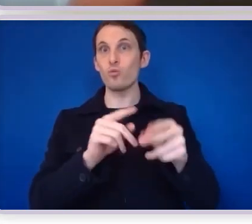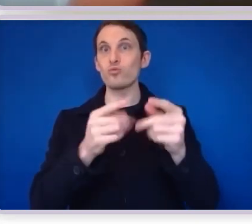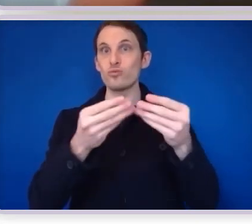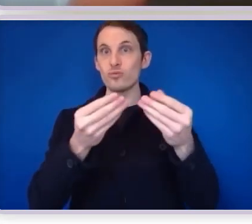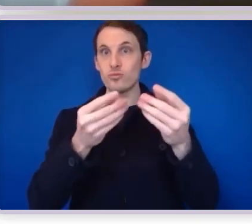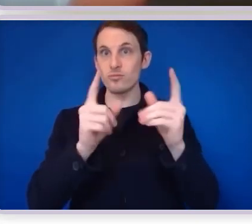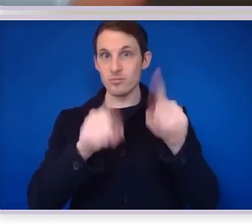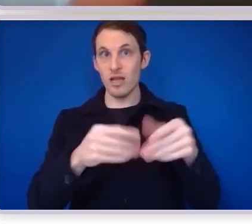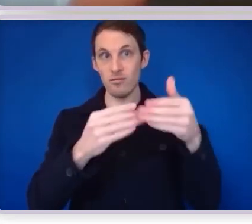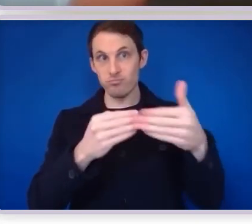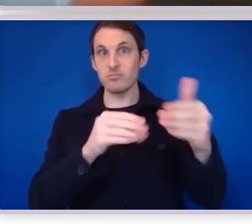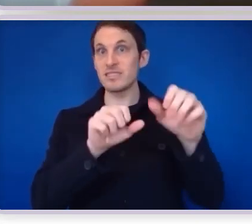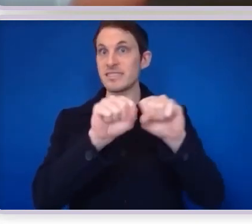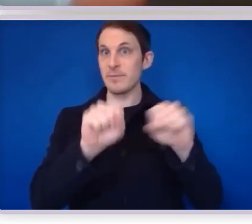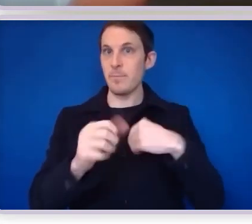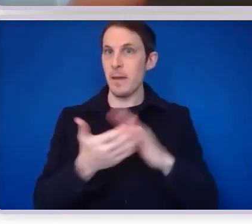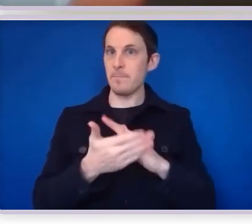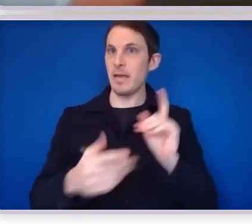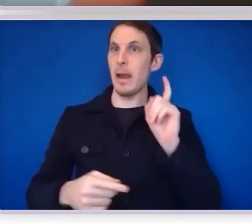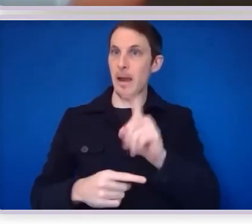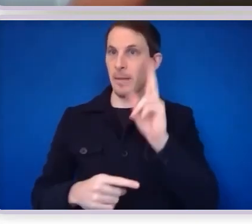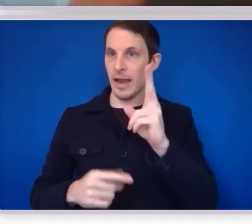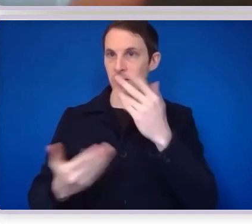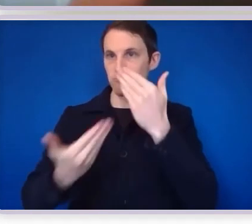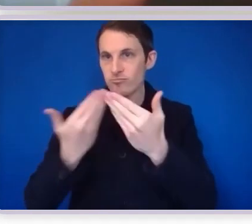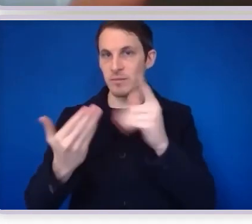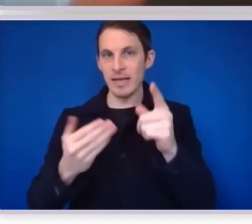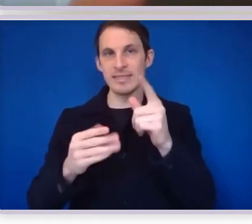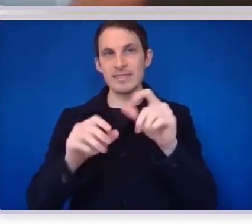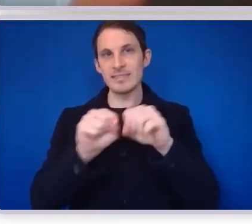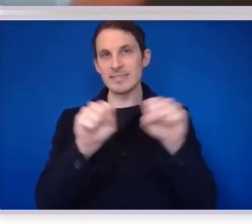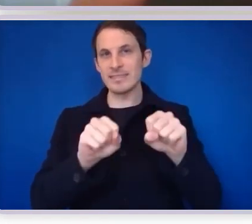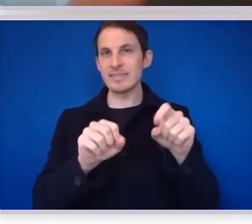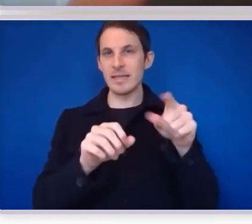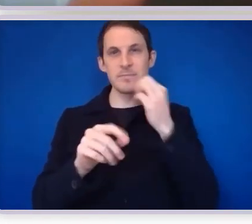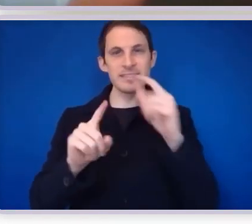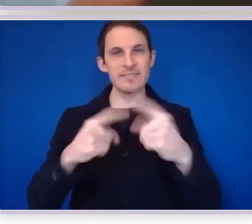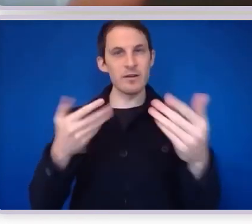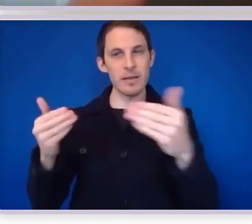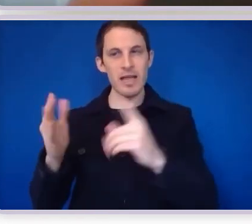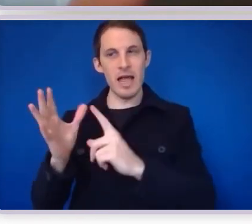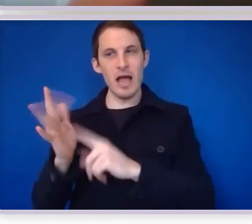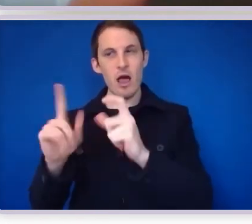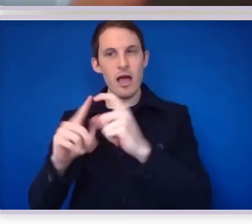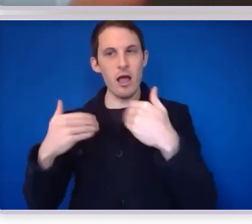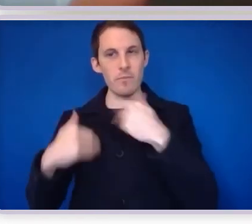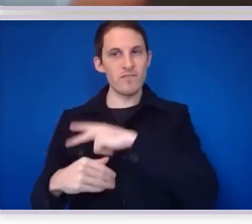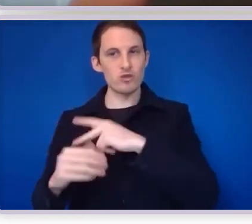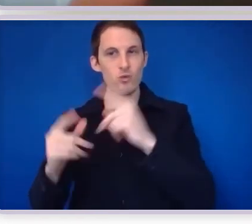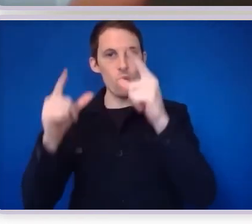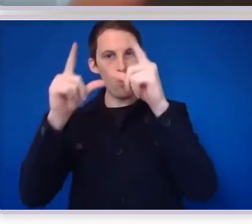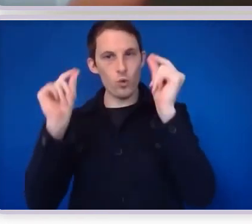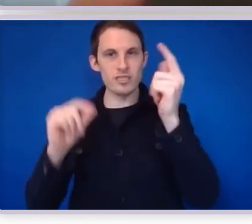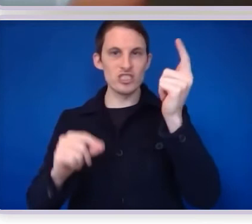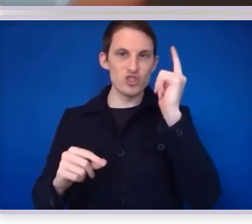bit of a different scheme than other registration schemes like allied health professionals and nurses and teachers and that kind of thing,